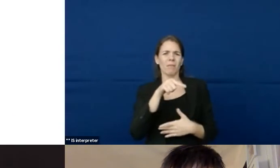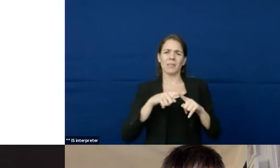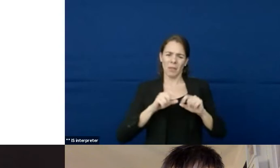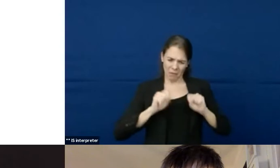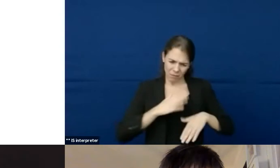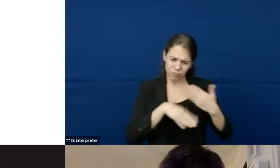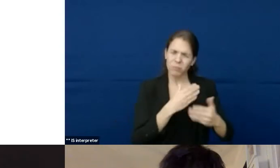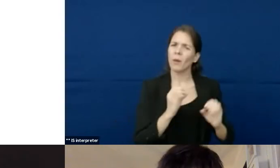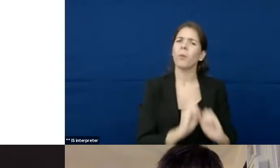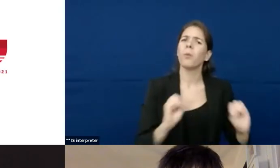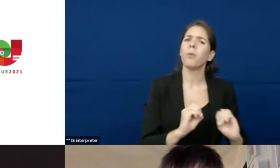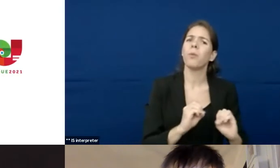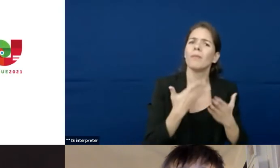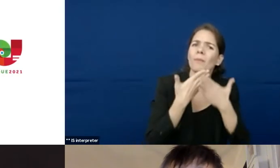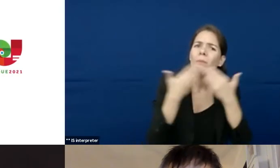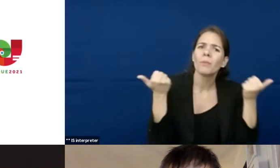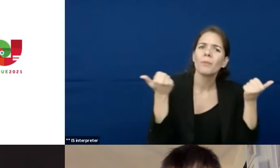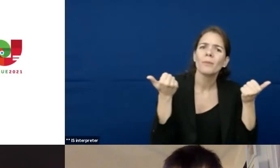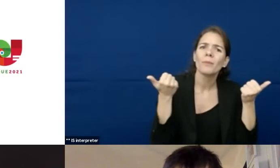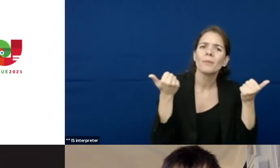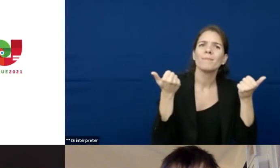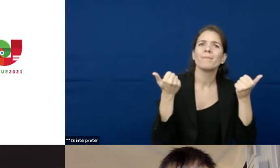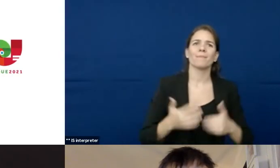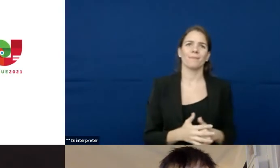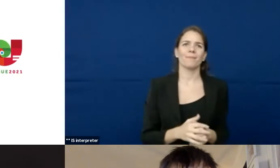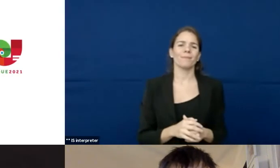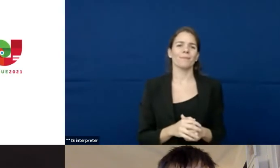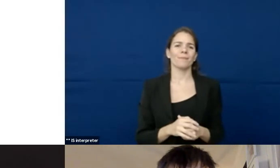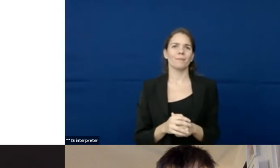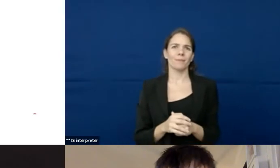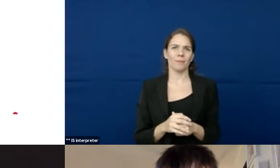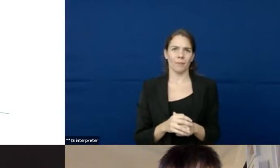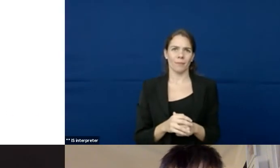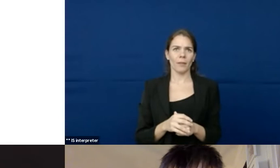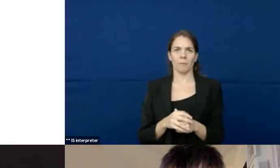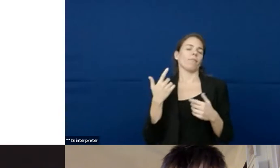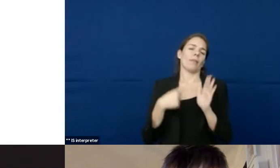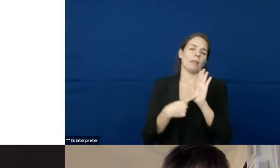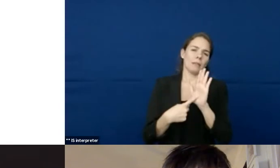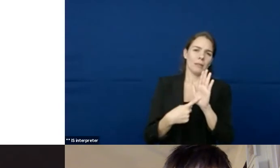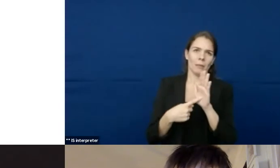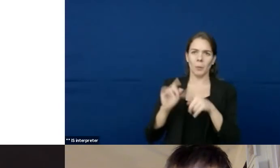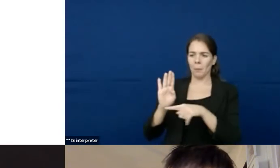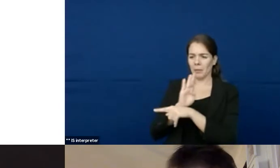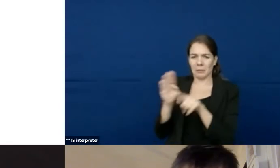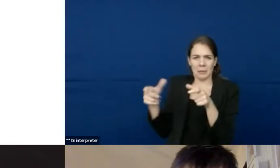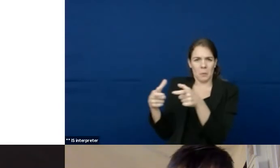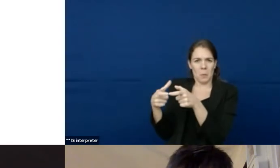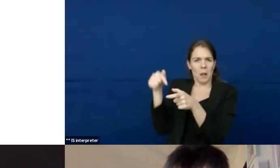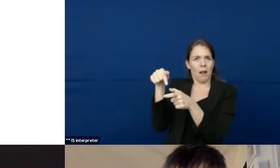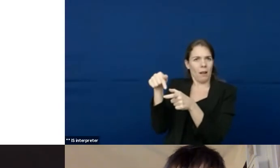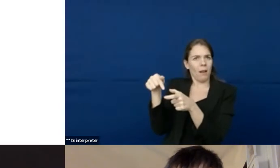Overall and globally, I think building capacity of civil society and women's rights organizations is probably the